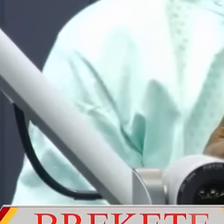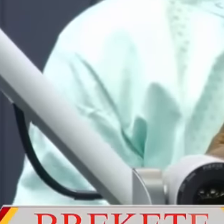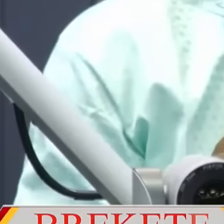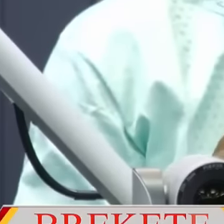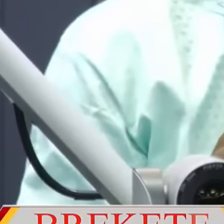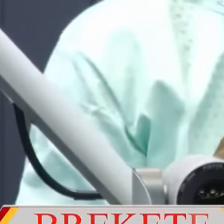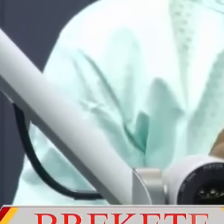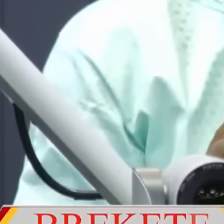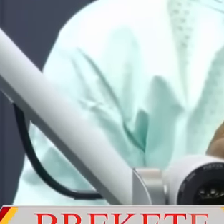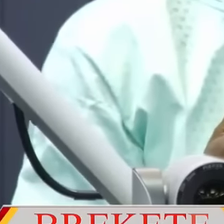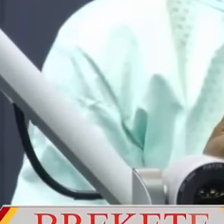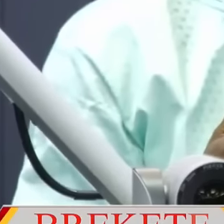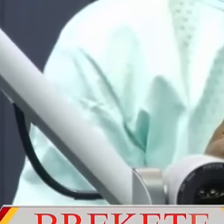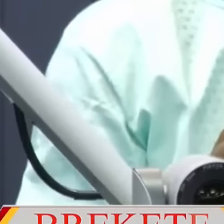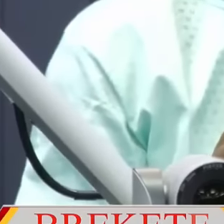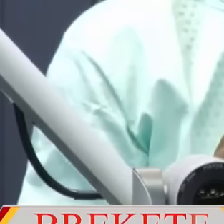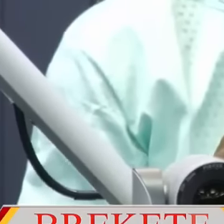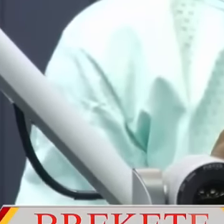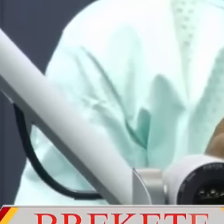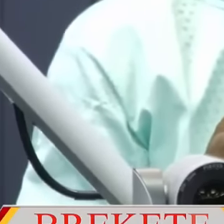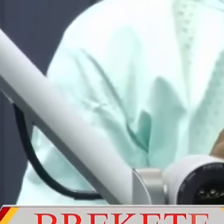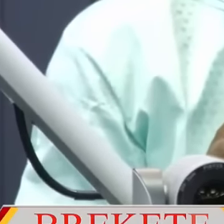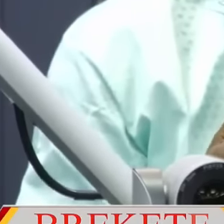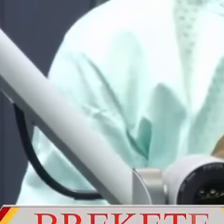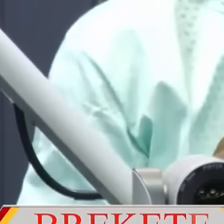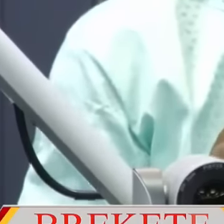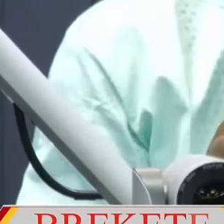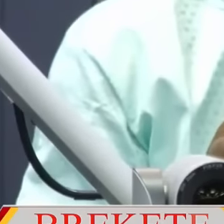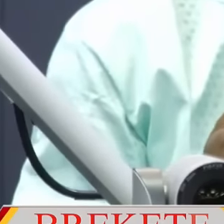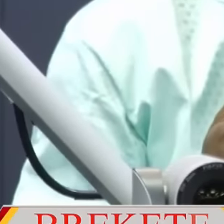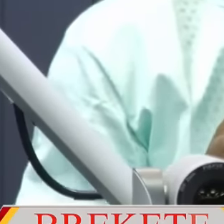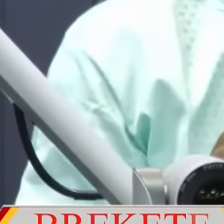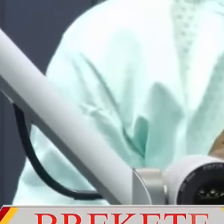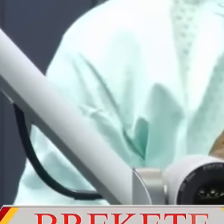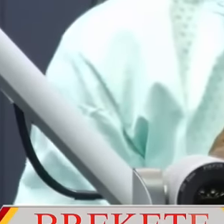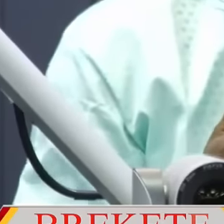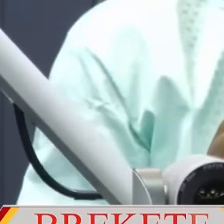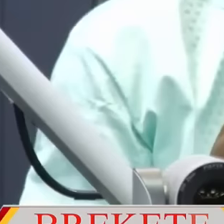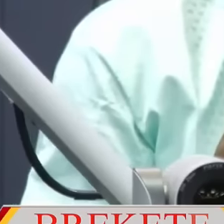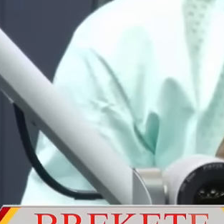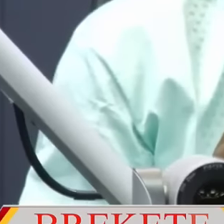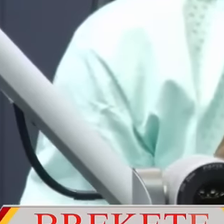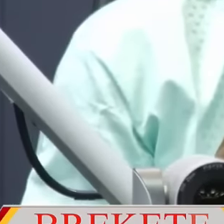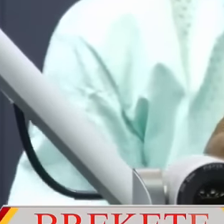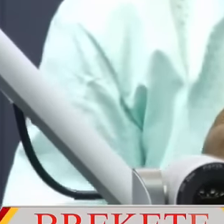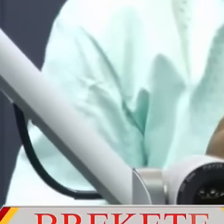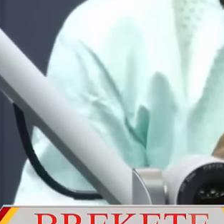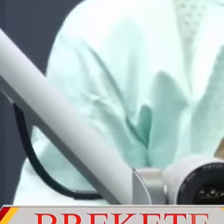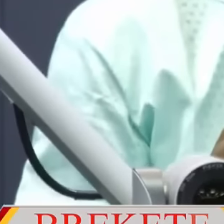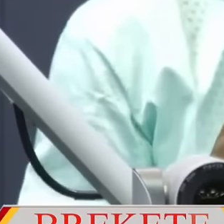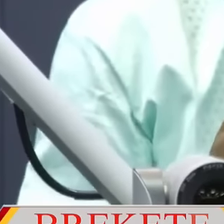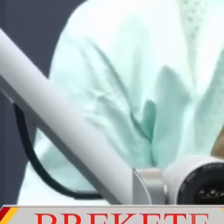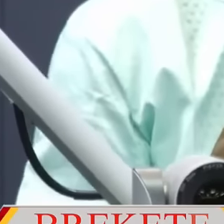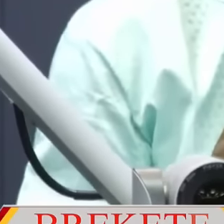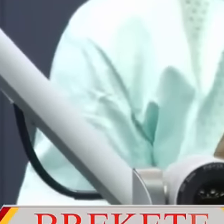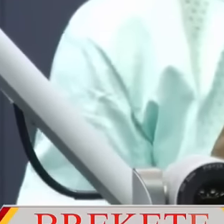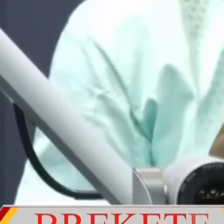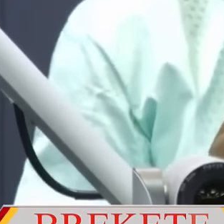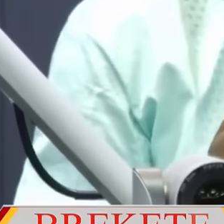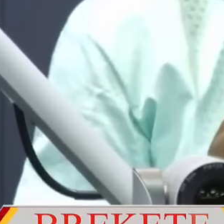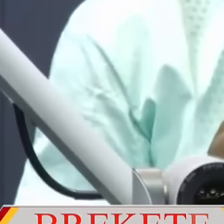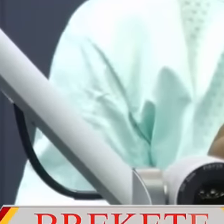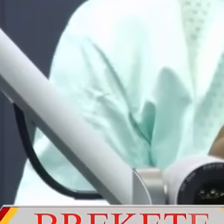kaji sababin kama su da aka yi aka kulle ba yariyar nan tace aka kama su ba shi wanda aka